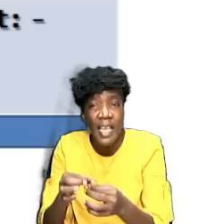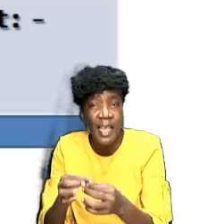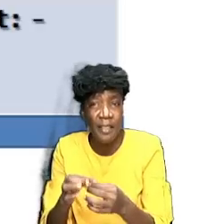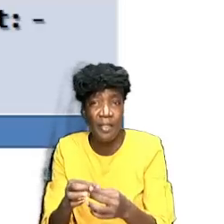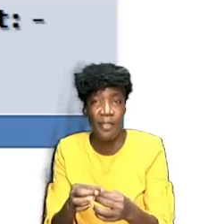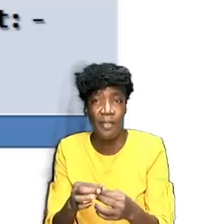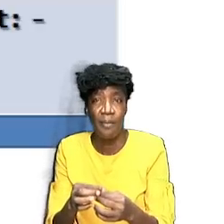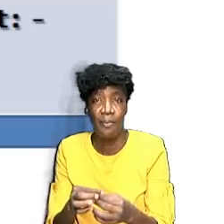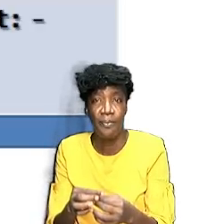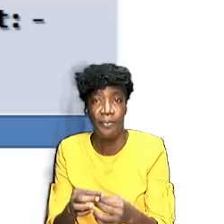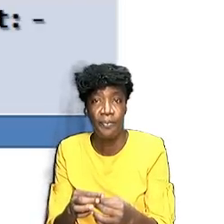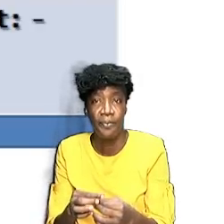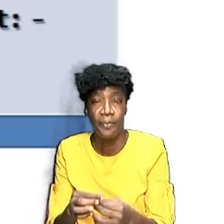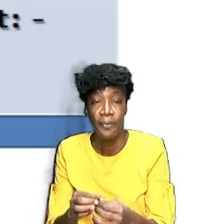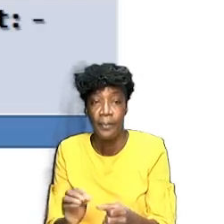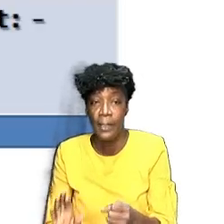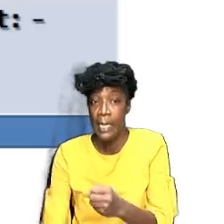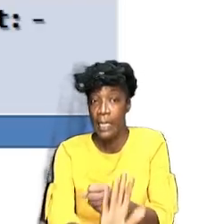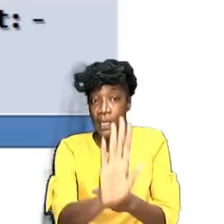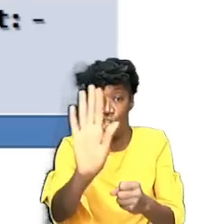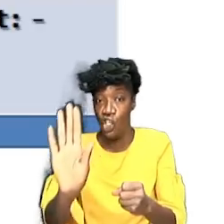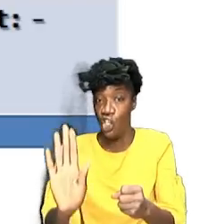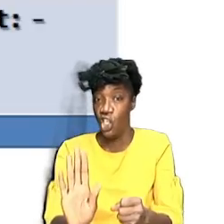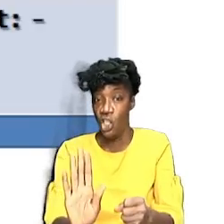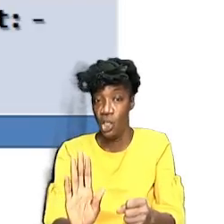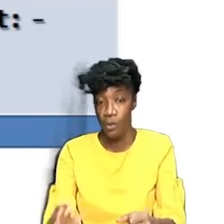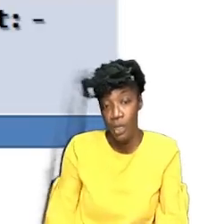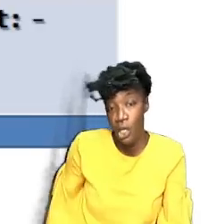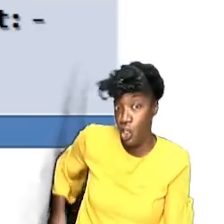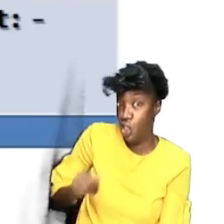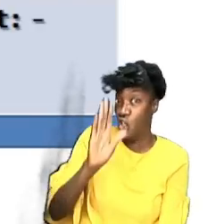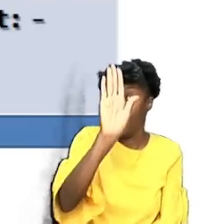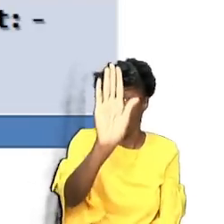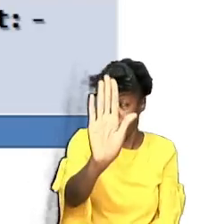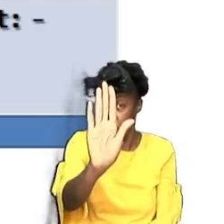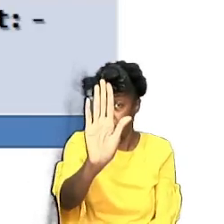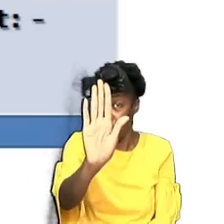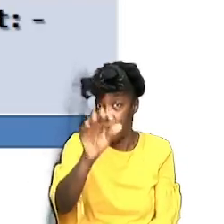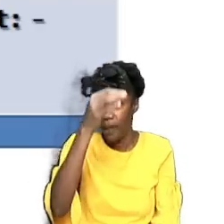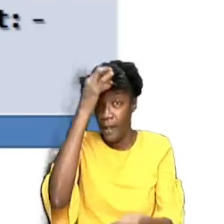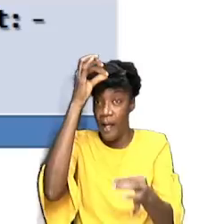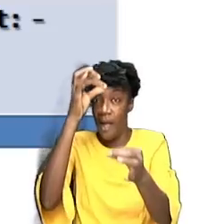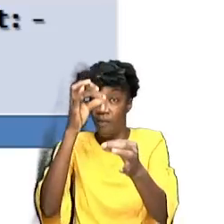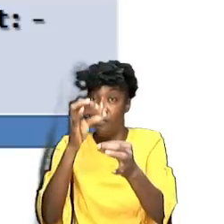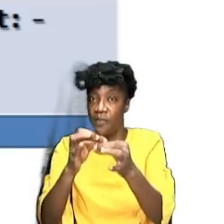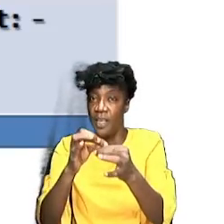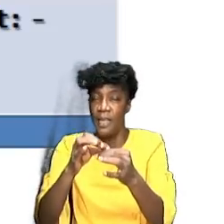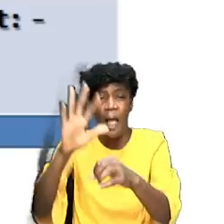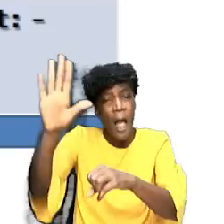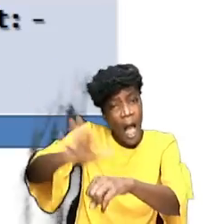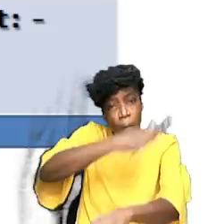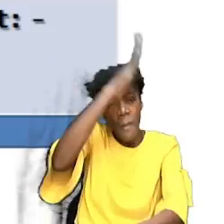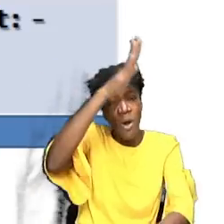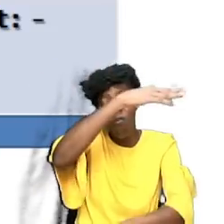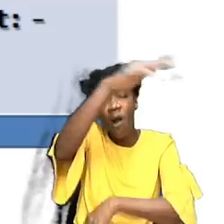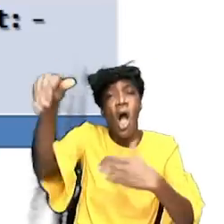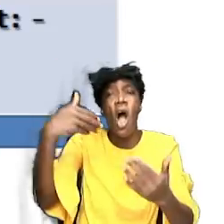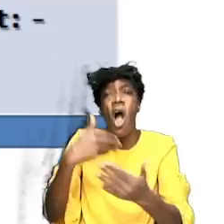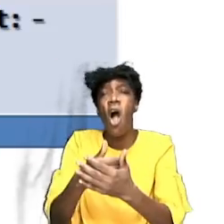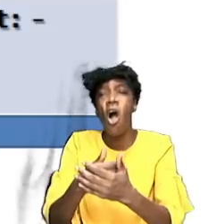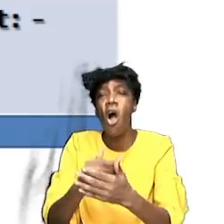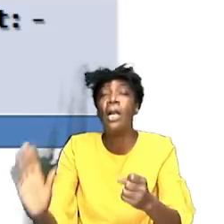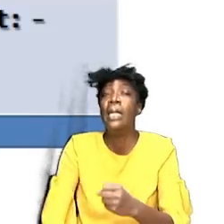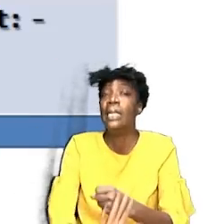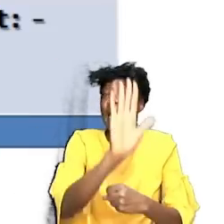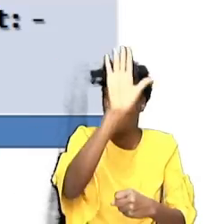God. So the scripture says in verse 16, above all, and I like that fact, it says, above all, taking